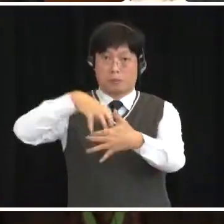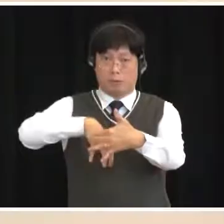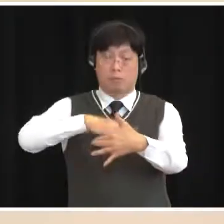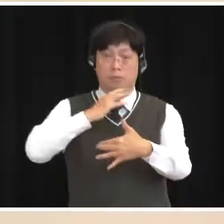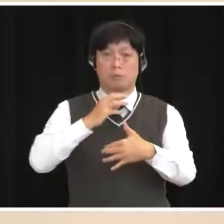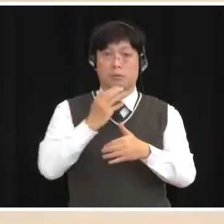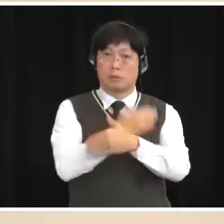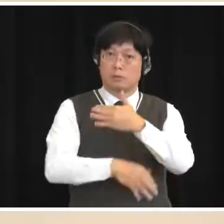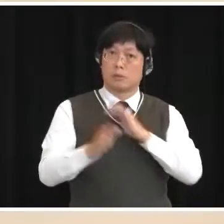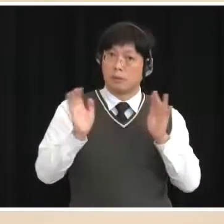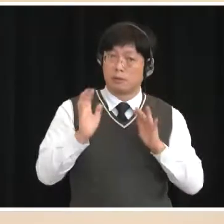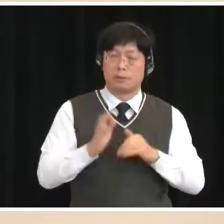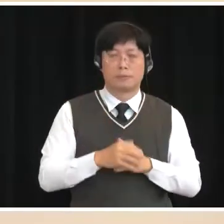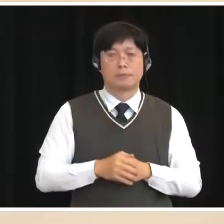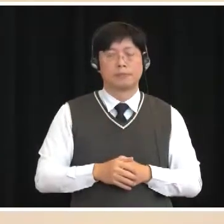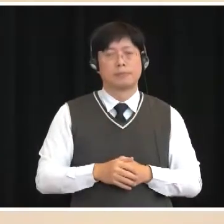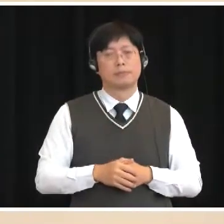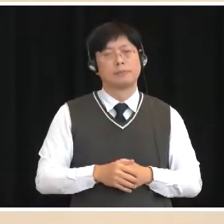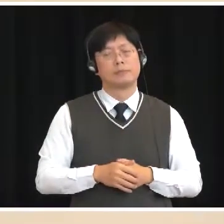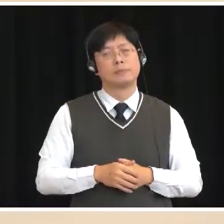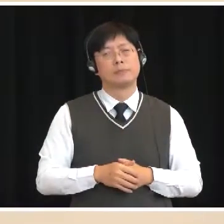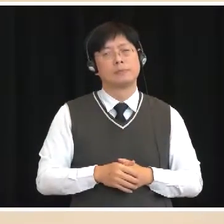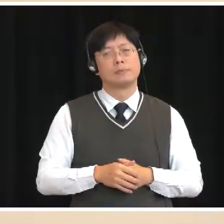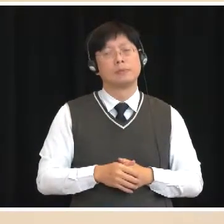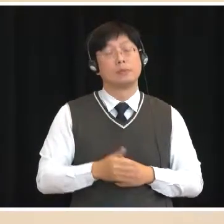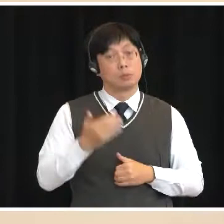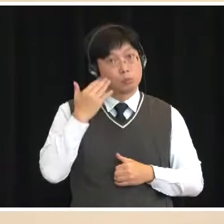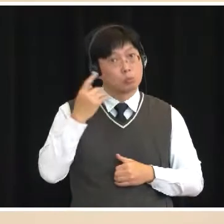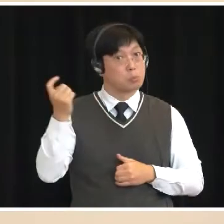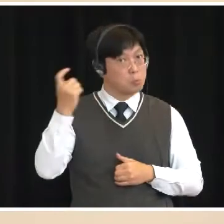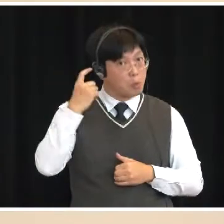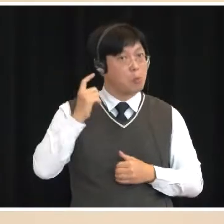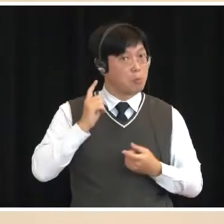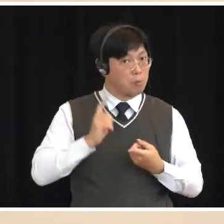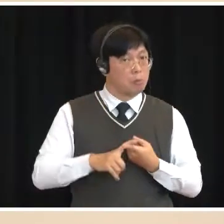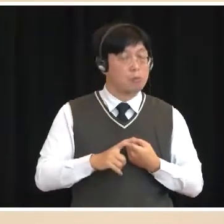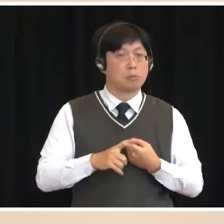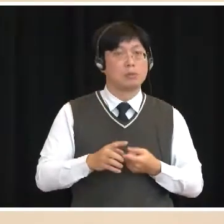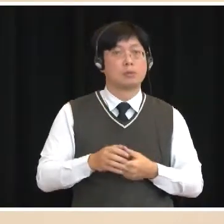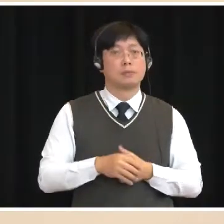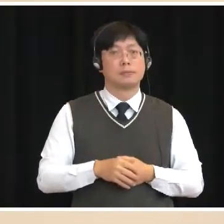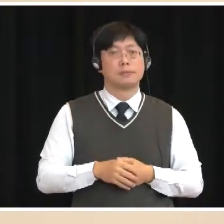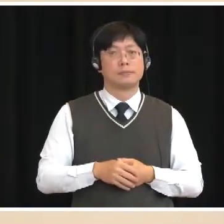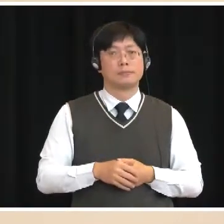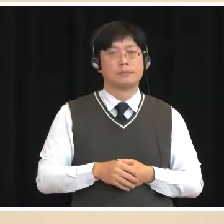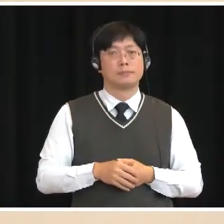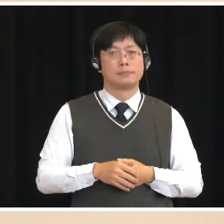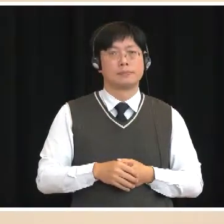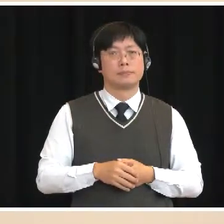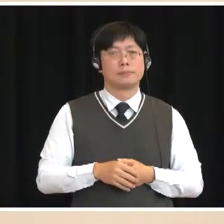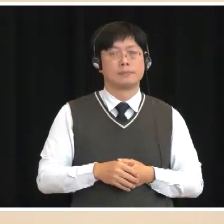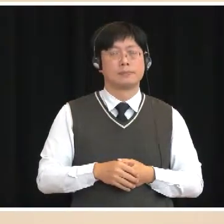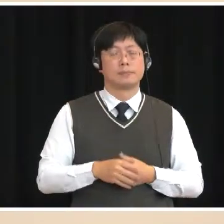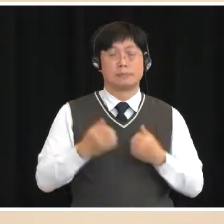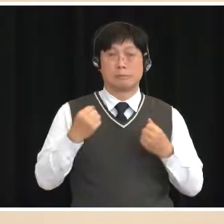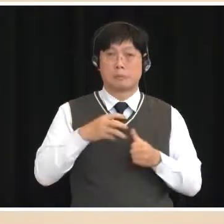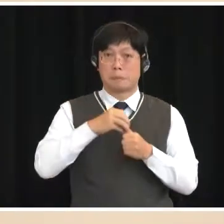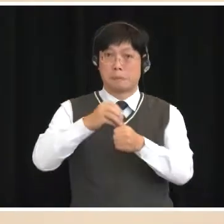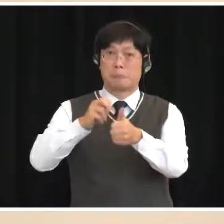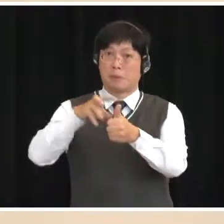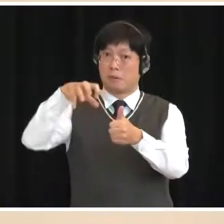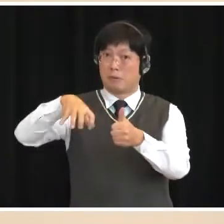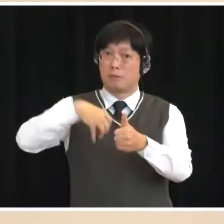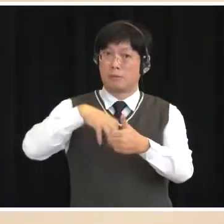the information correctly, the number of children with disabilities in living in residential care